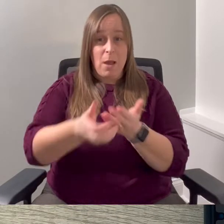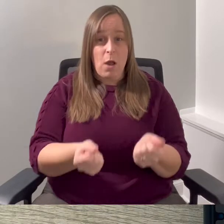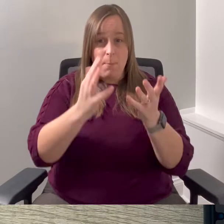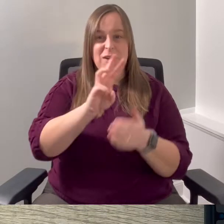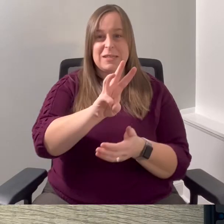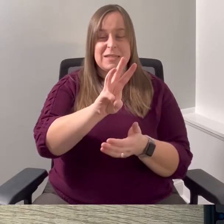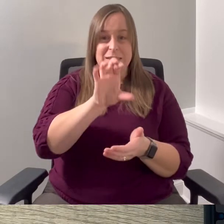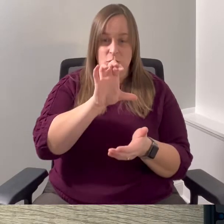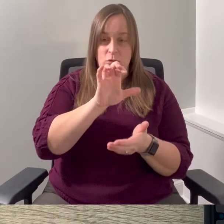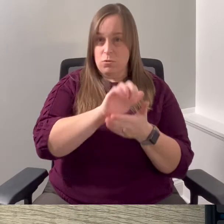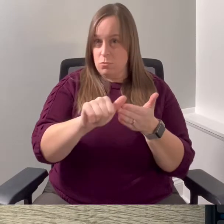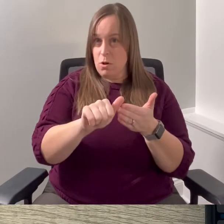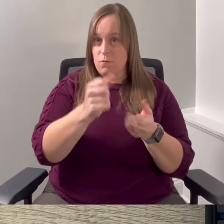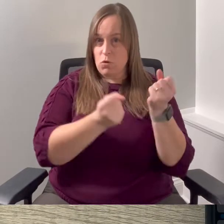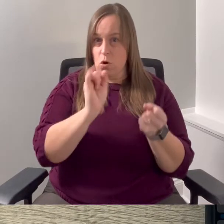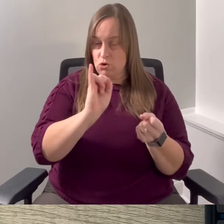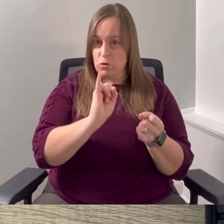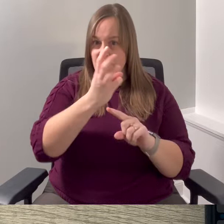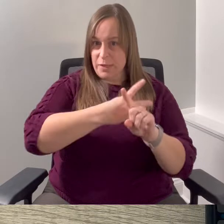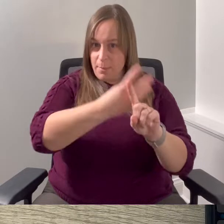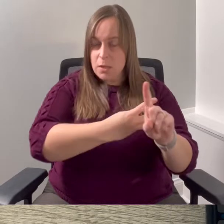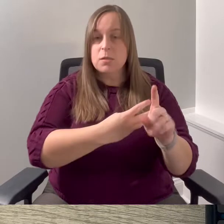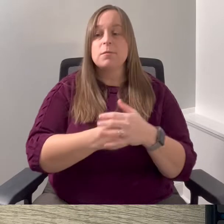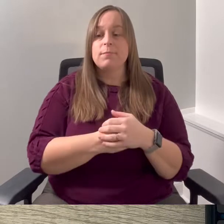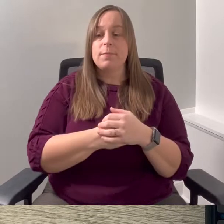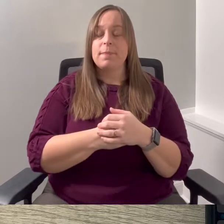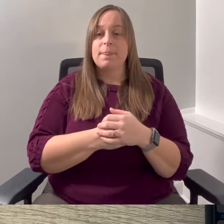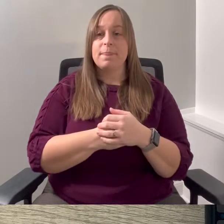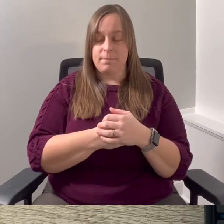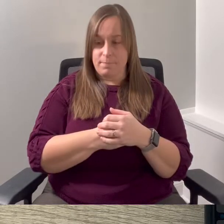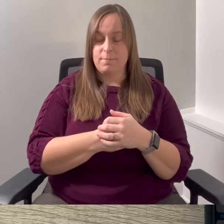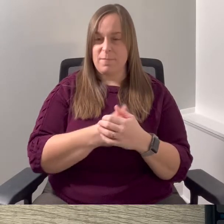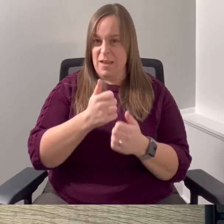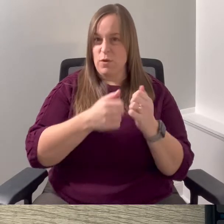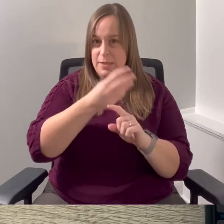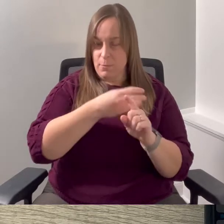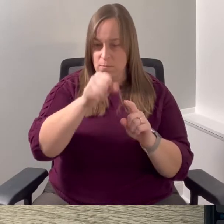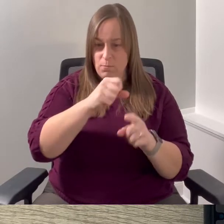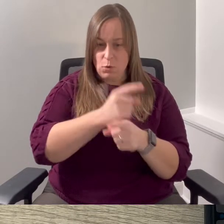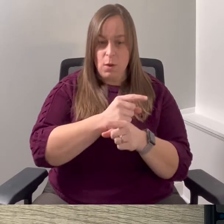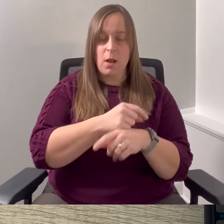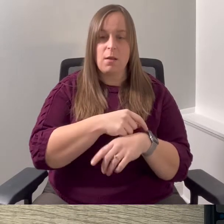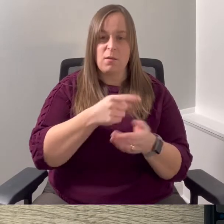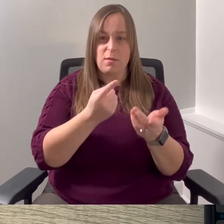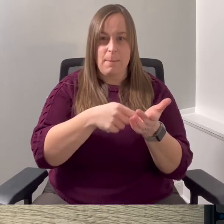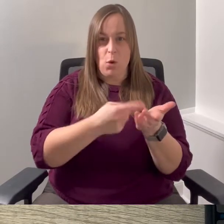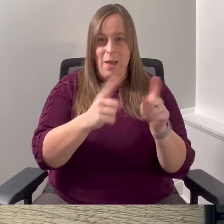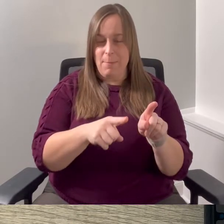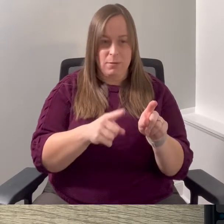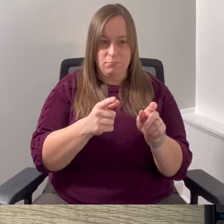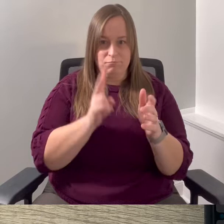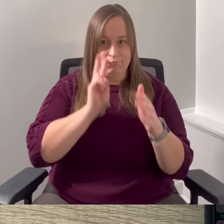which is $600, and that's every 6 months that bill will happen. Now you take